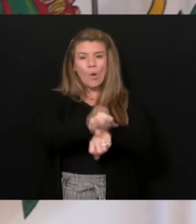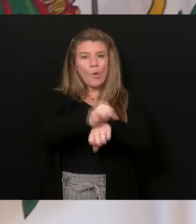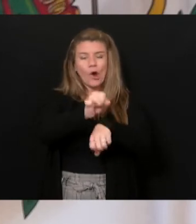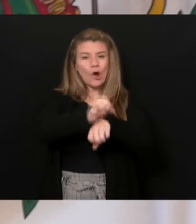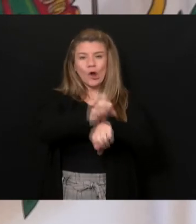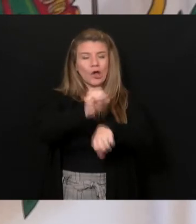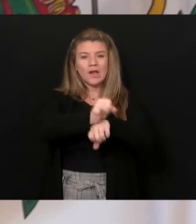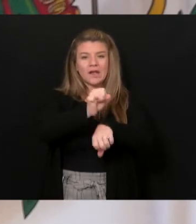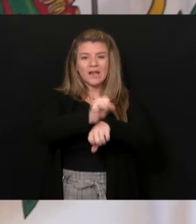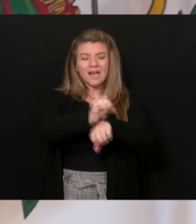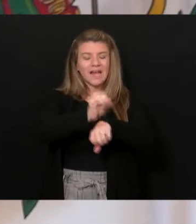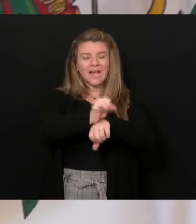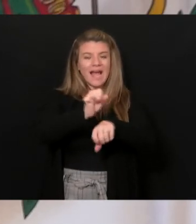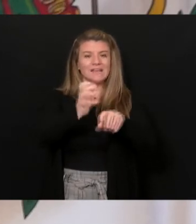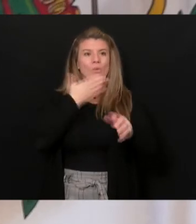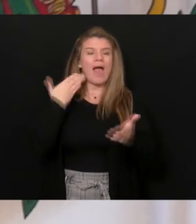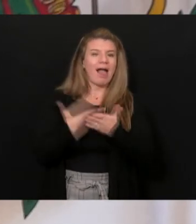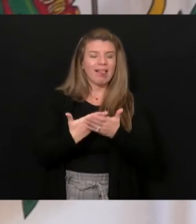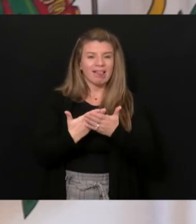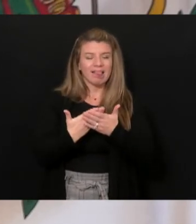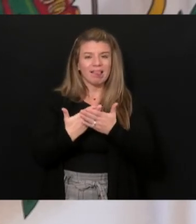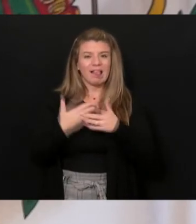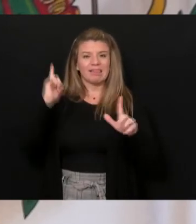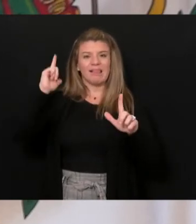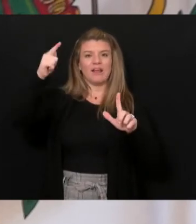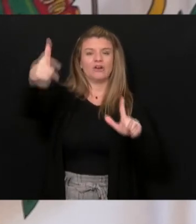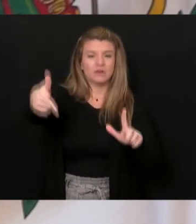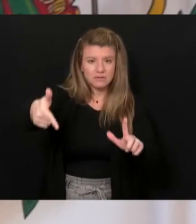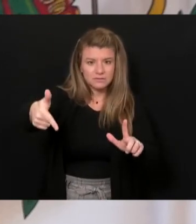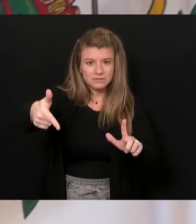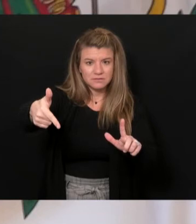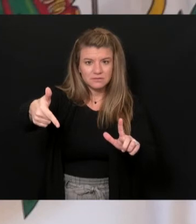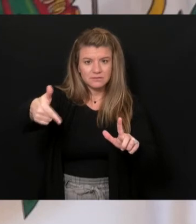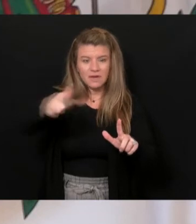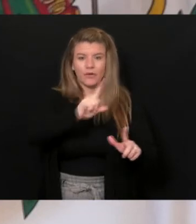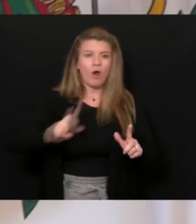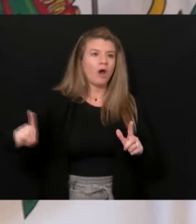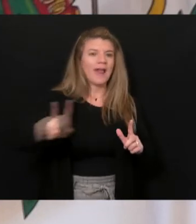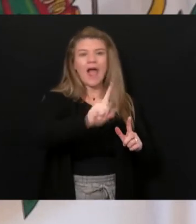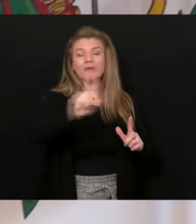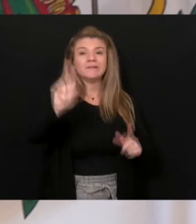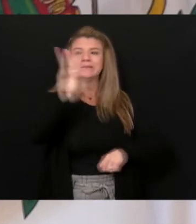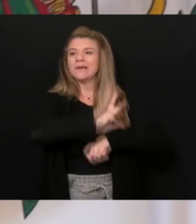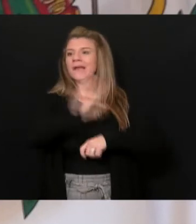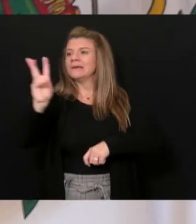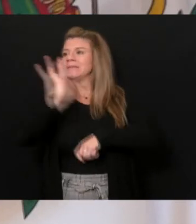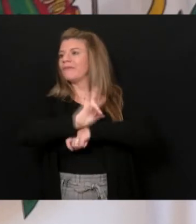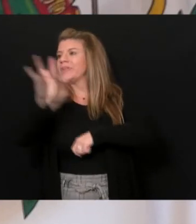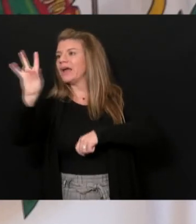at all, well, they don't work nearly as effective if you're out 6 or 7 days.